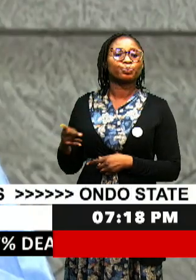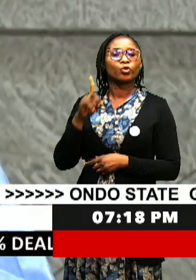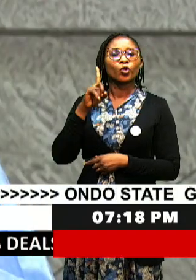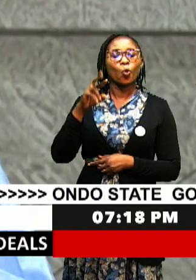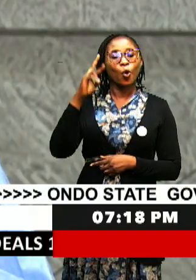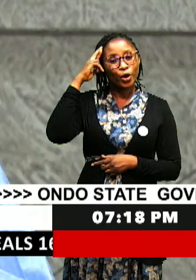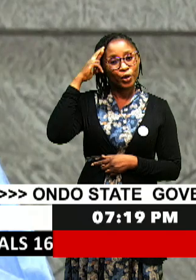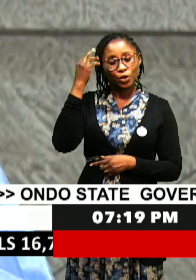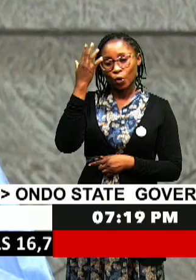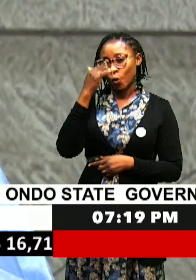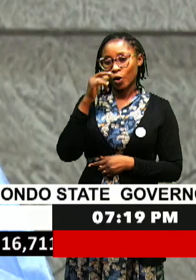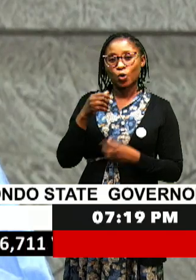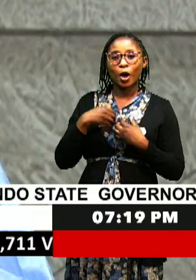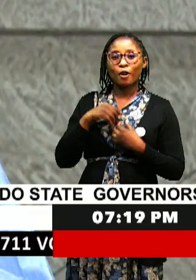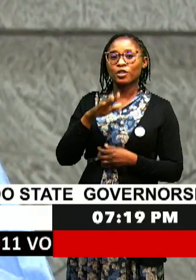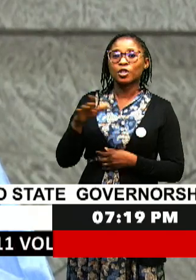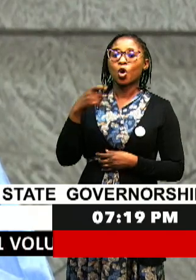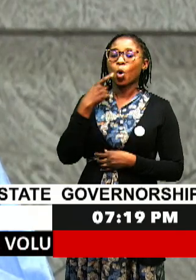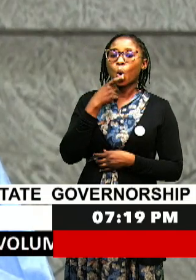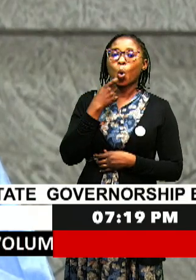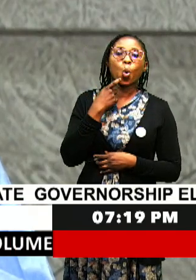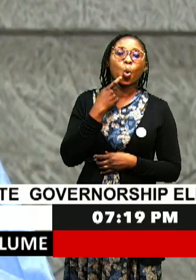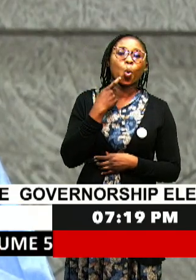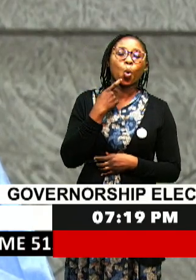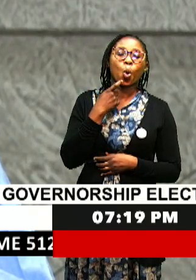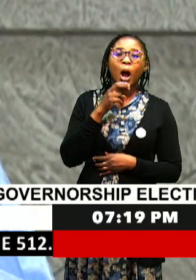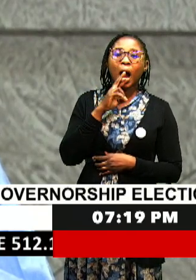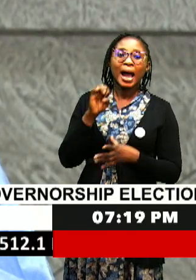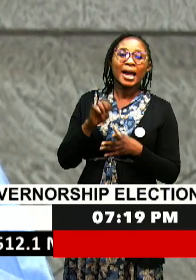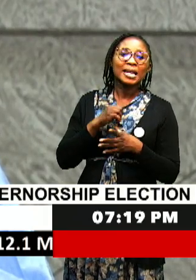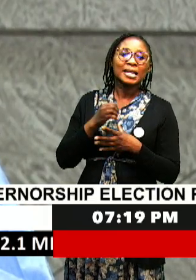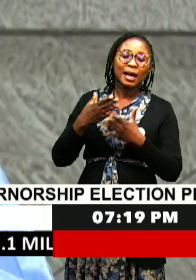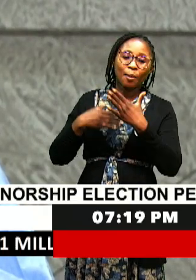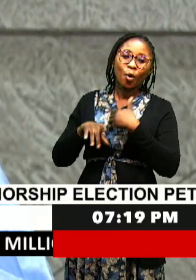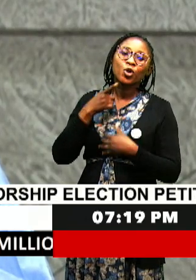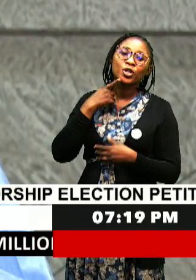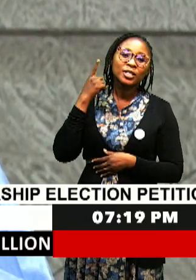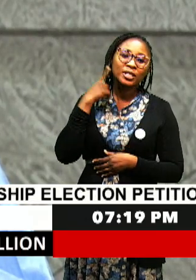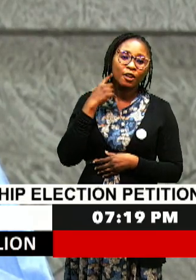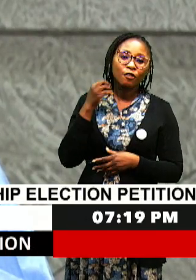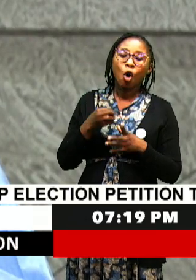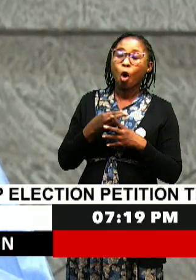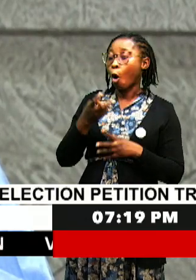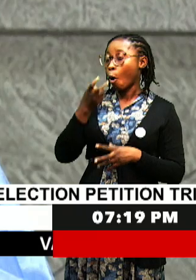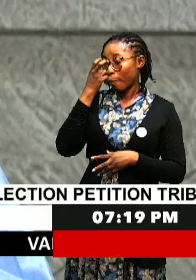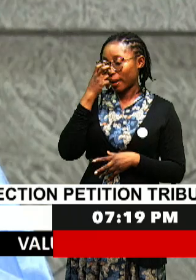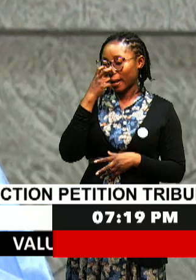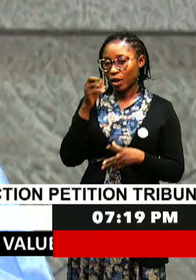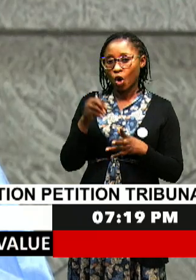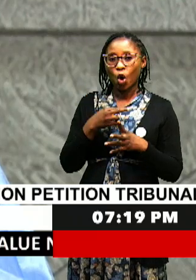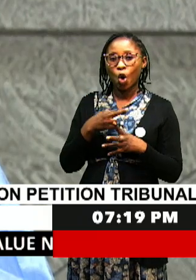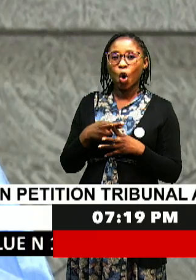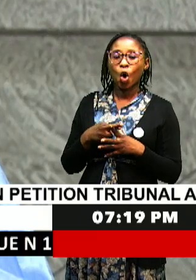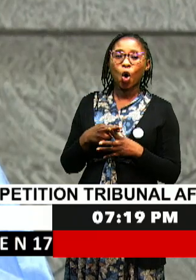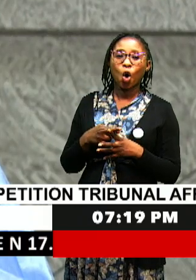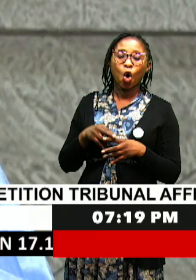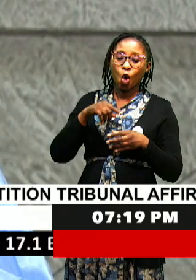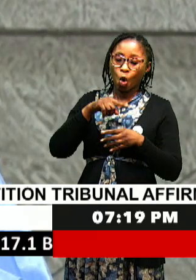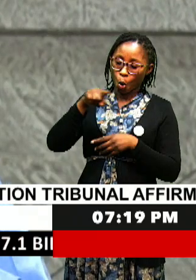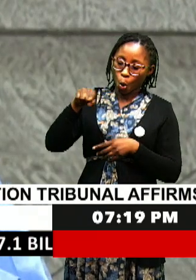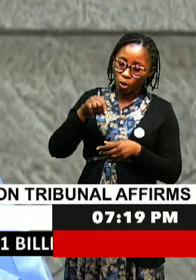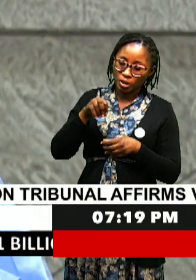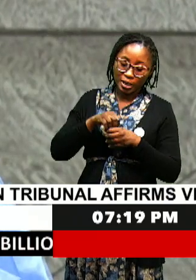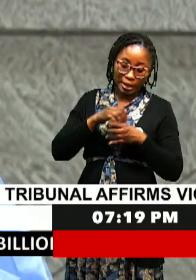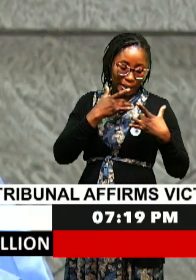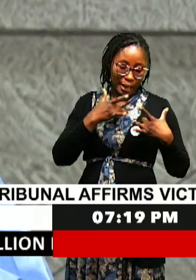why you have children who are either born deaf or blind or have holes in the heart